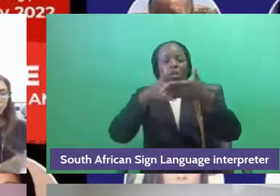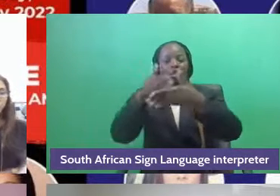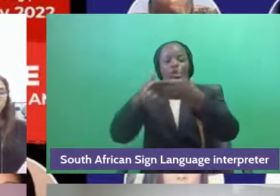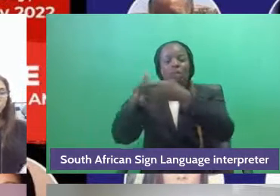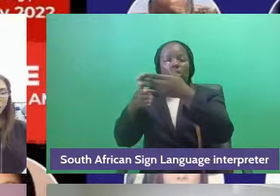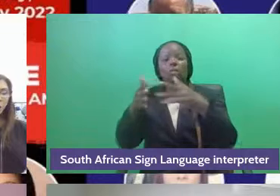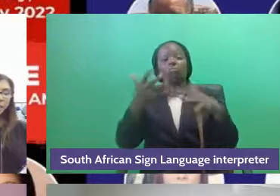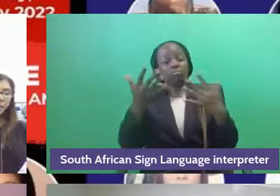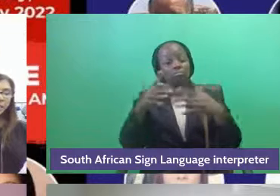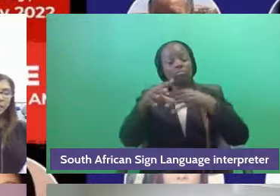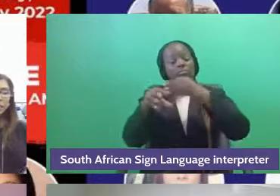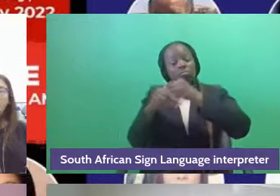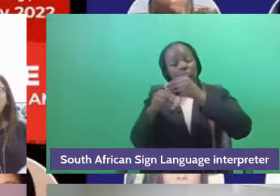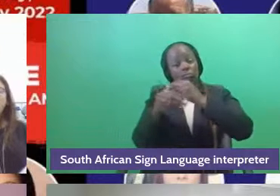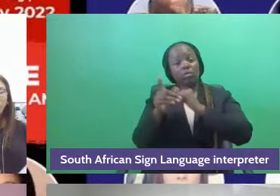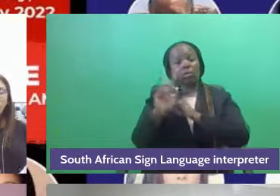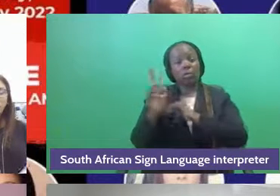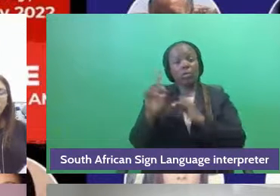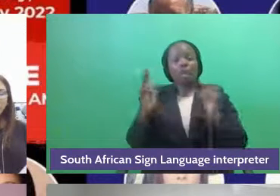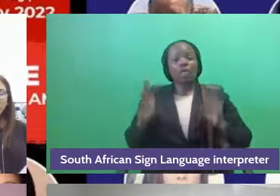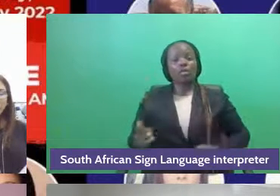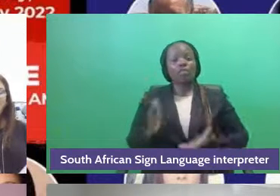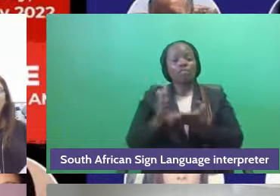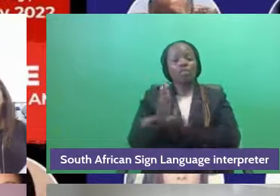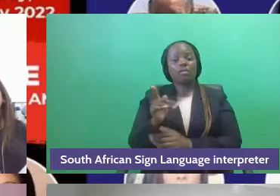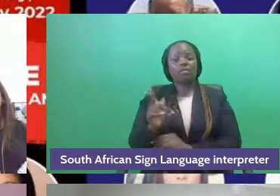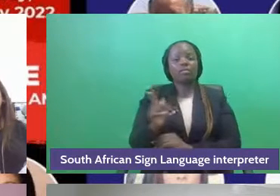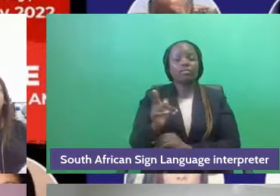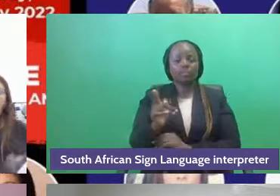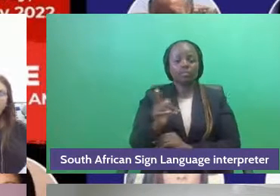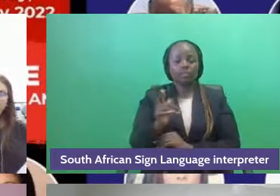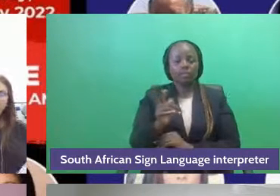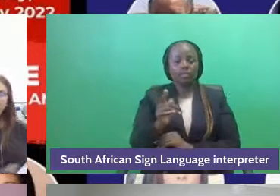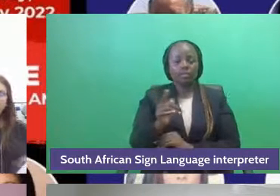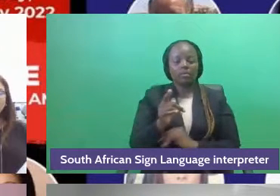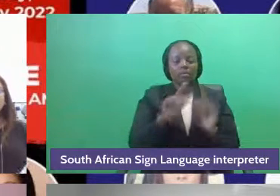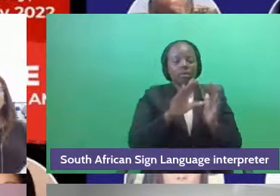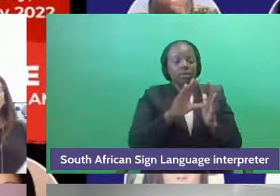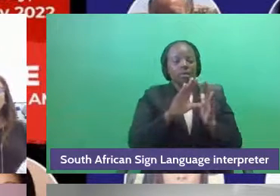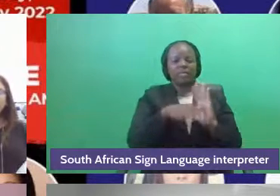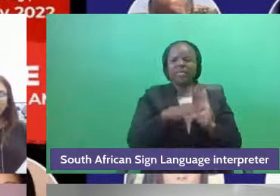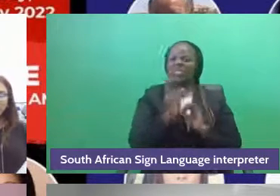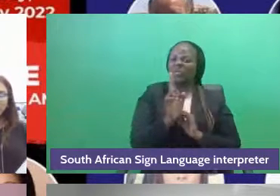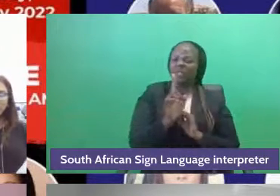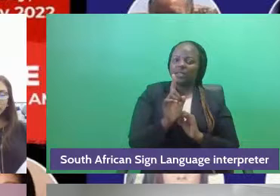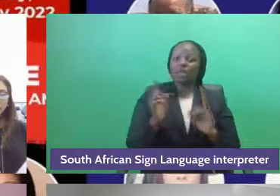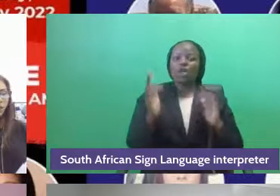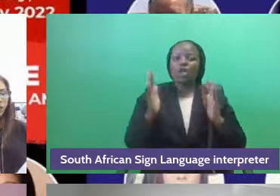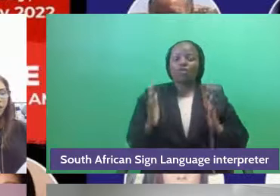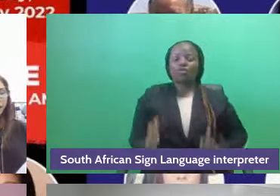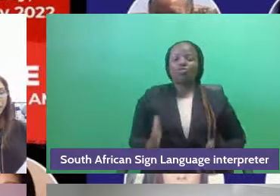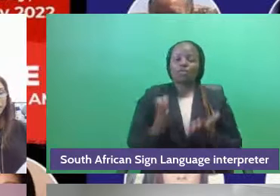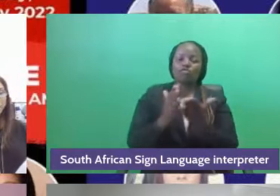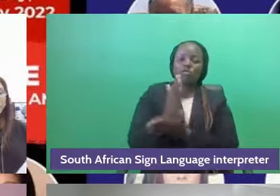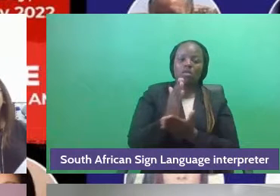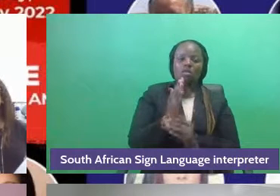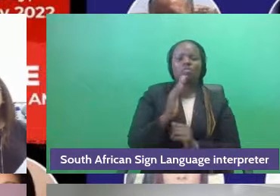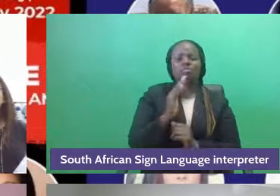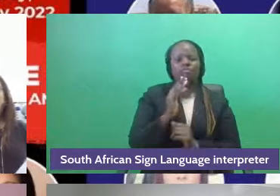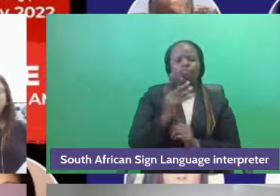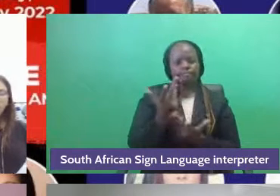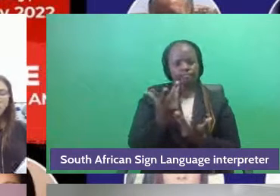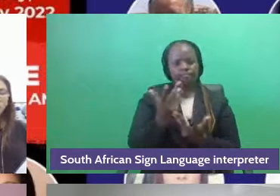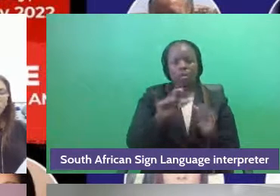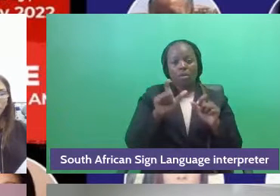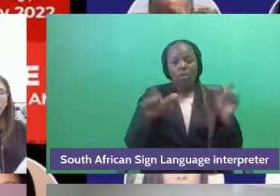rights approach, which says that disability is based on the principles of human rights. It recognizes largely that disability